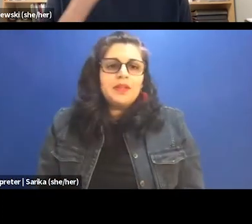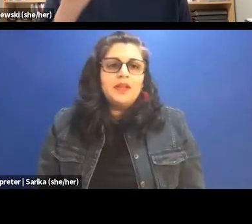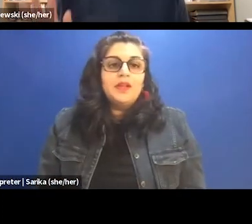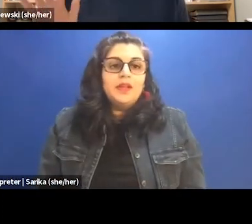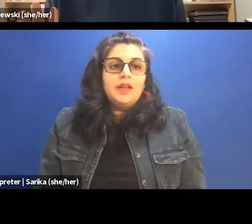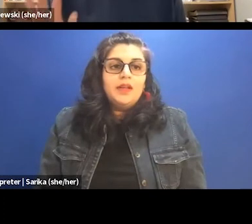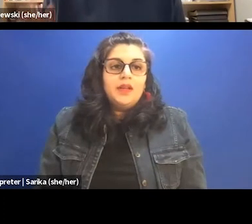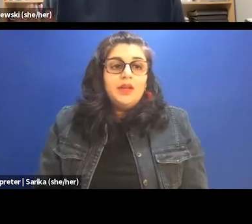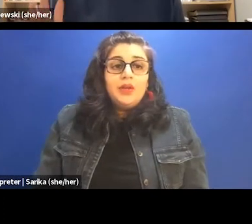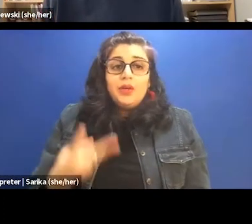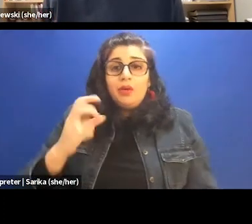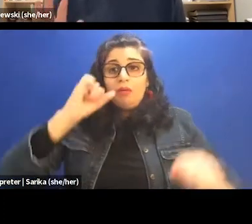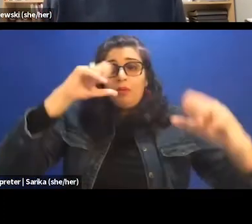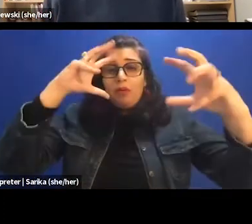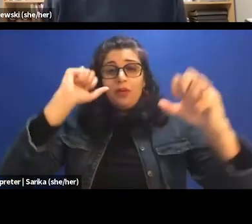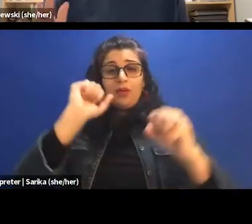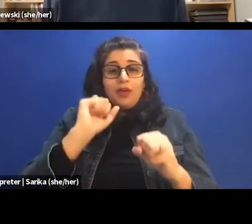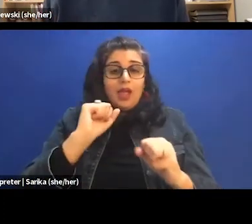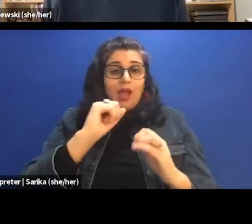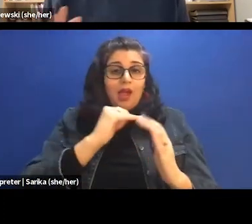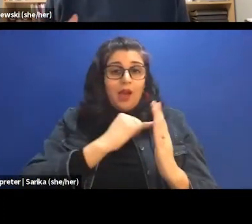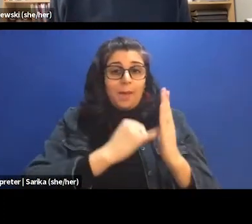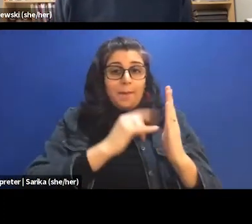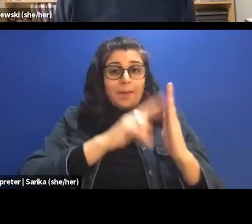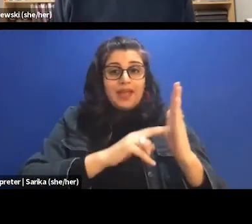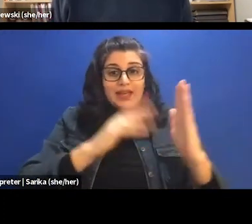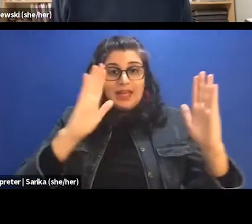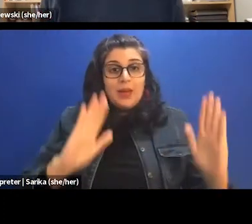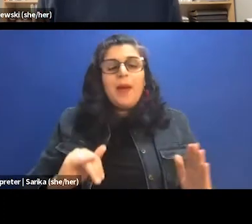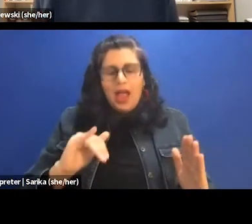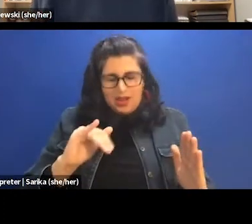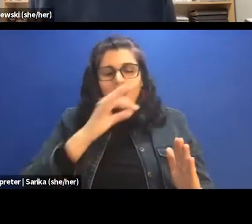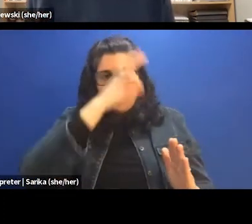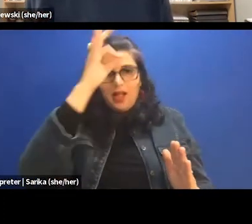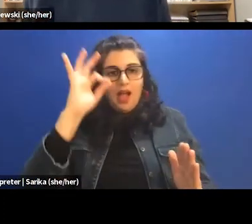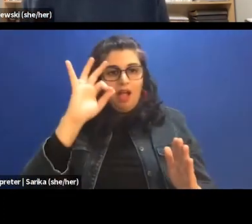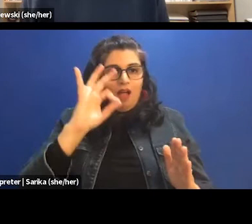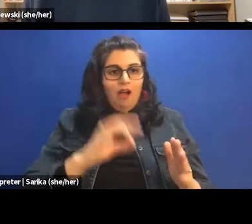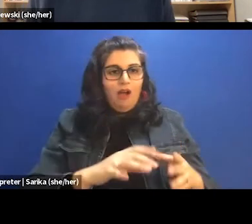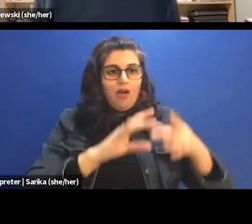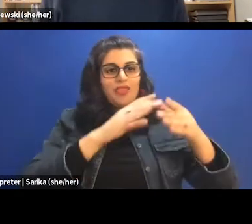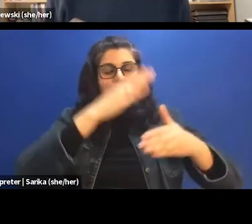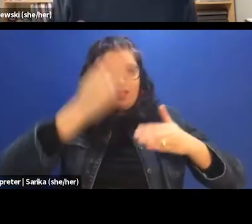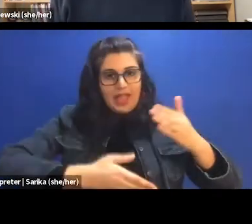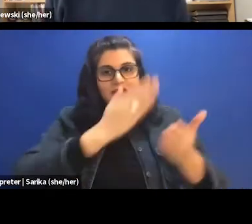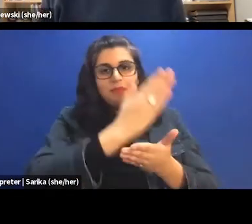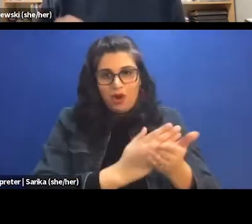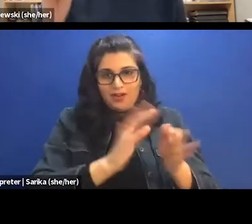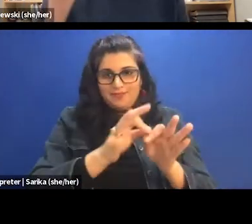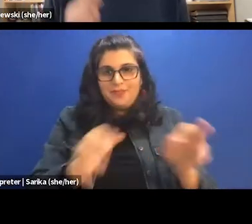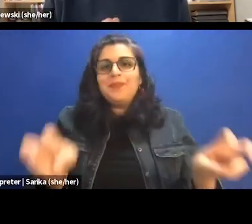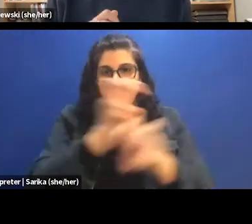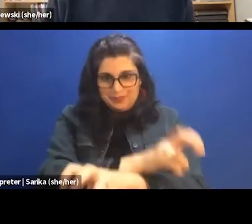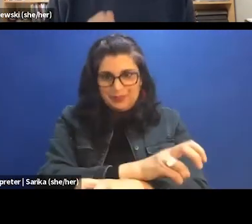Two incredible works by Kahlo anchor this concluding chapter of the exhibition. These paintings, I